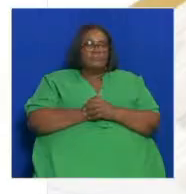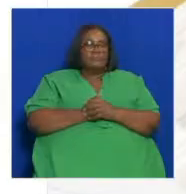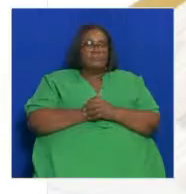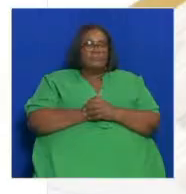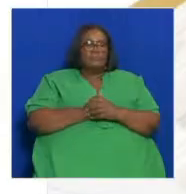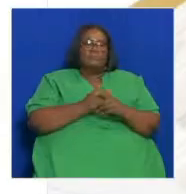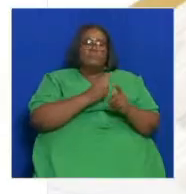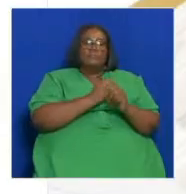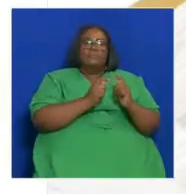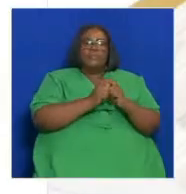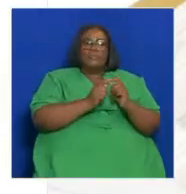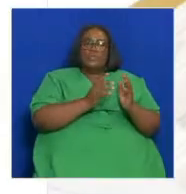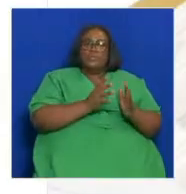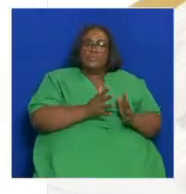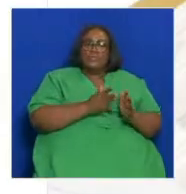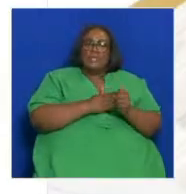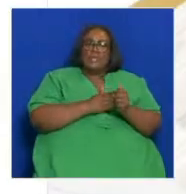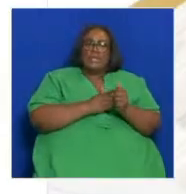prosecution-led